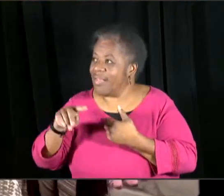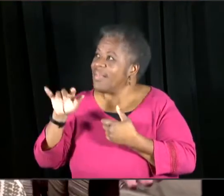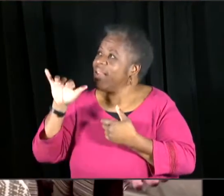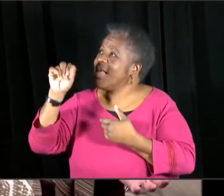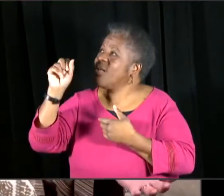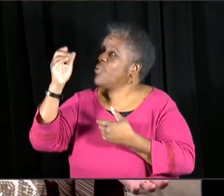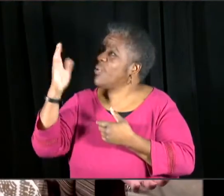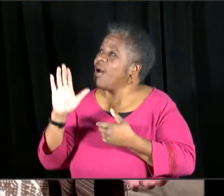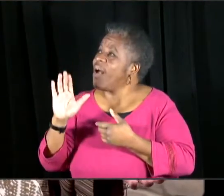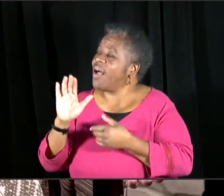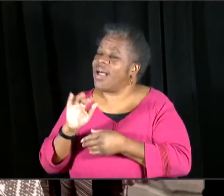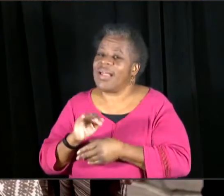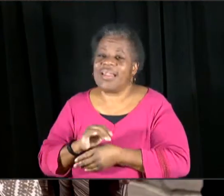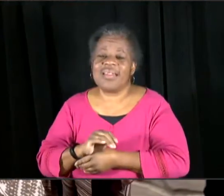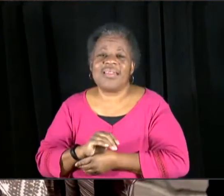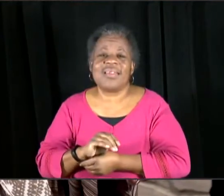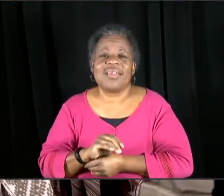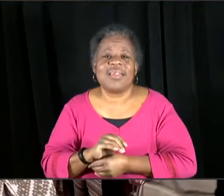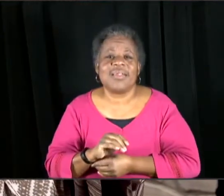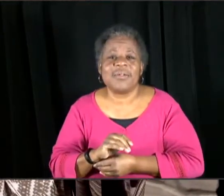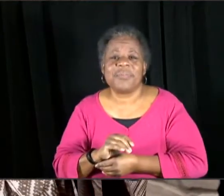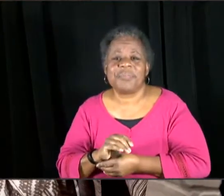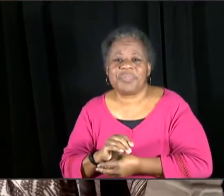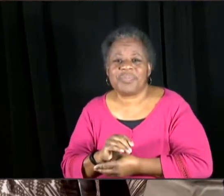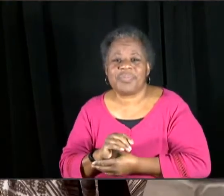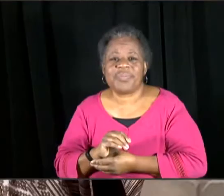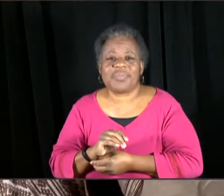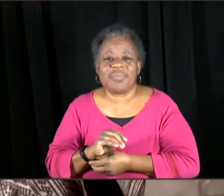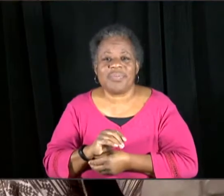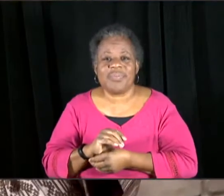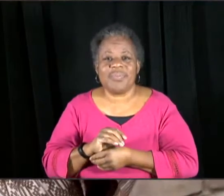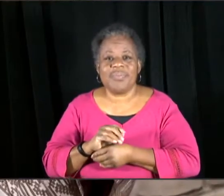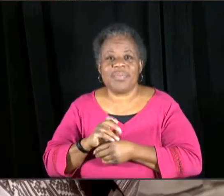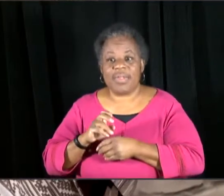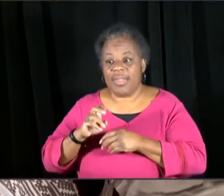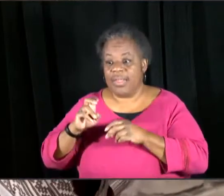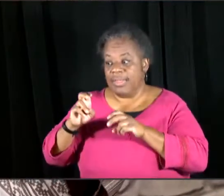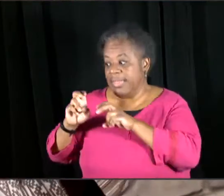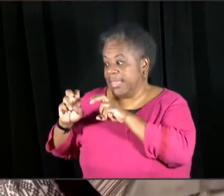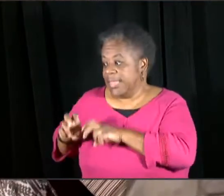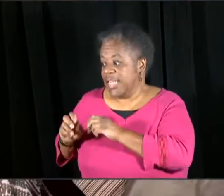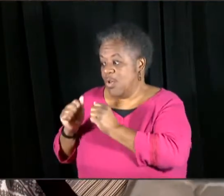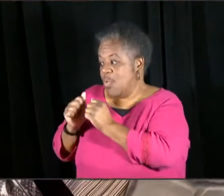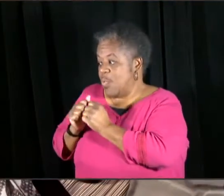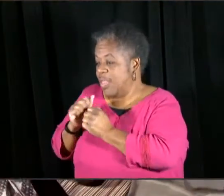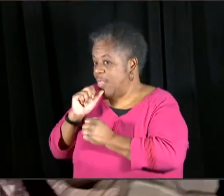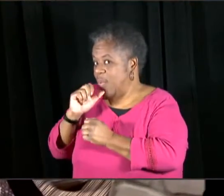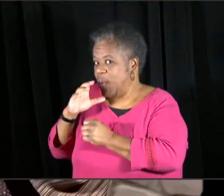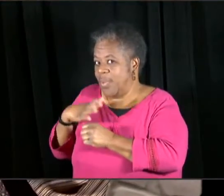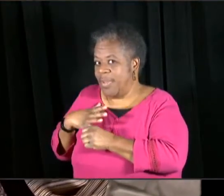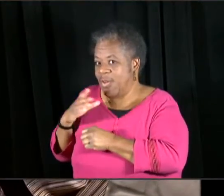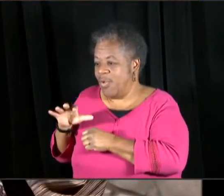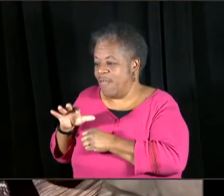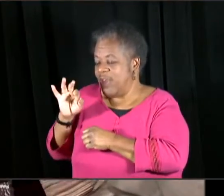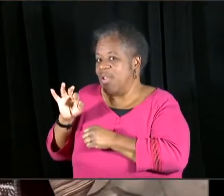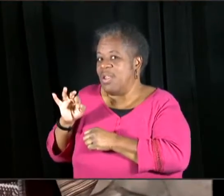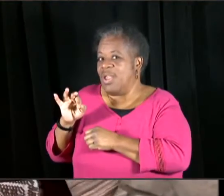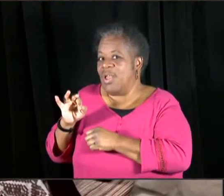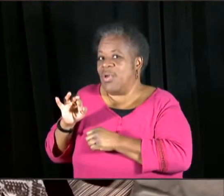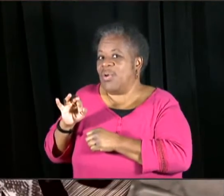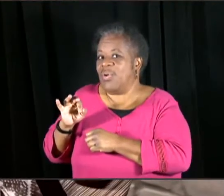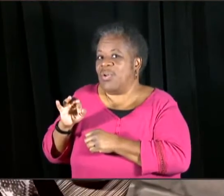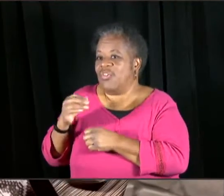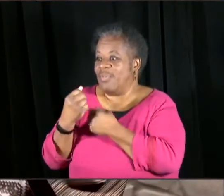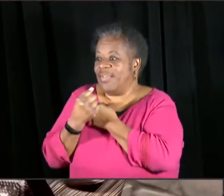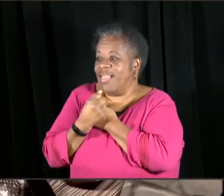Sit alongside an ordinary woman who discovered she was loved and cherished by God. And know